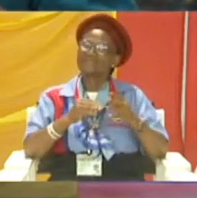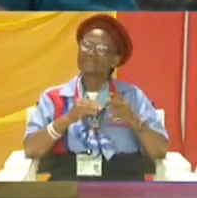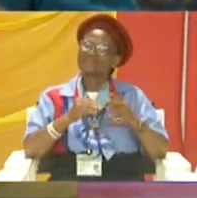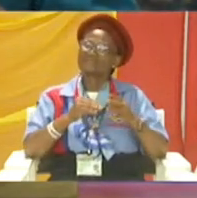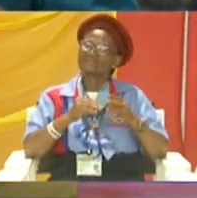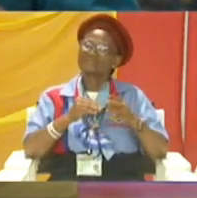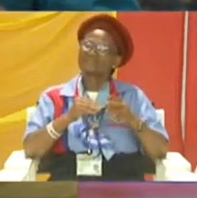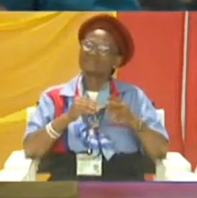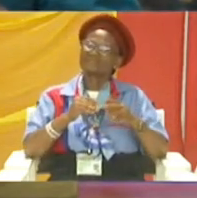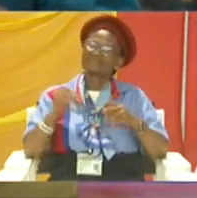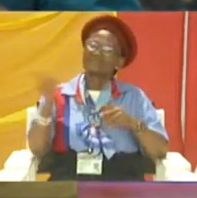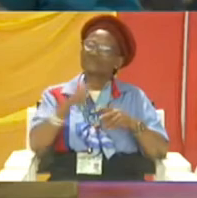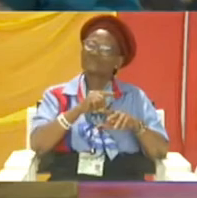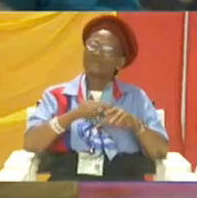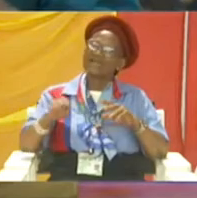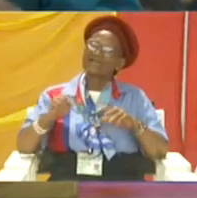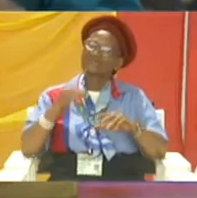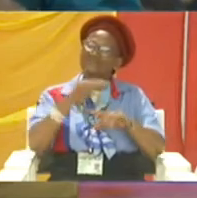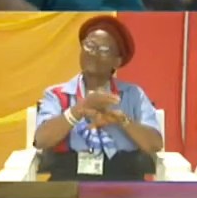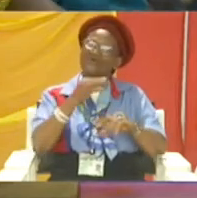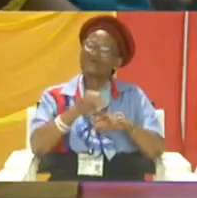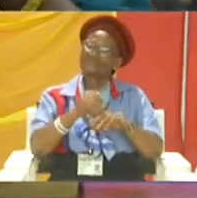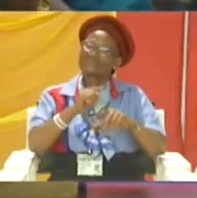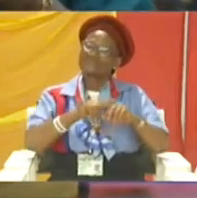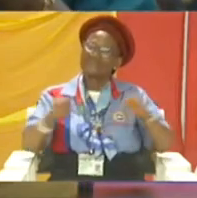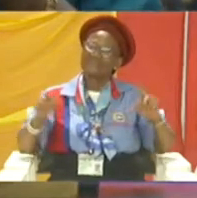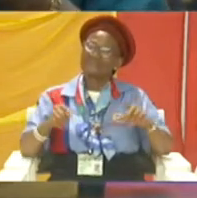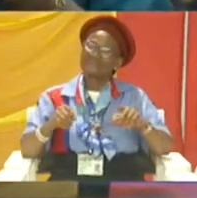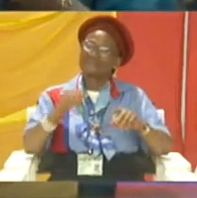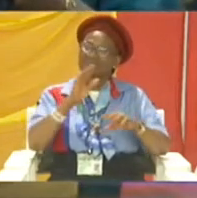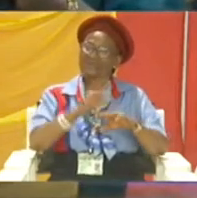You can't force deliverance on somebody who does not want to be